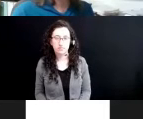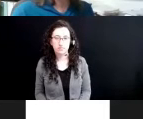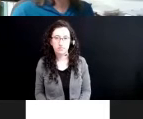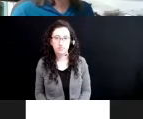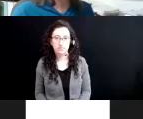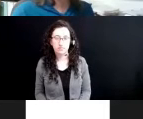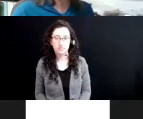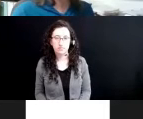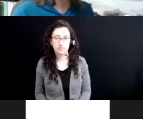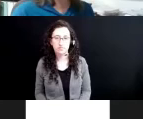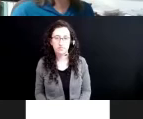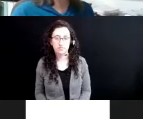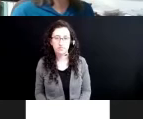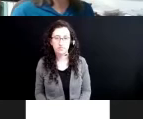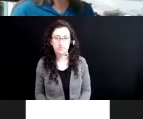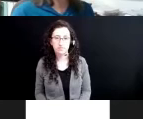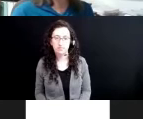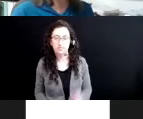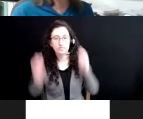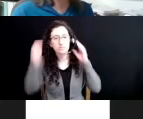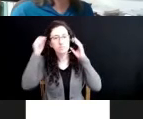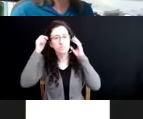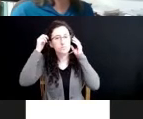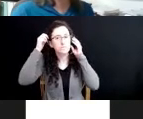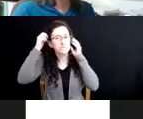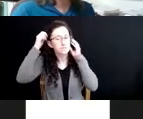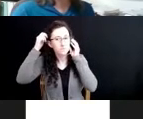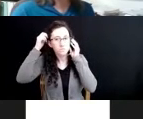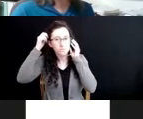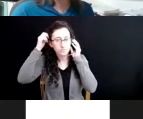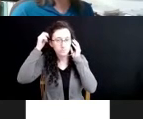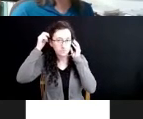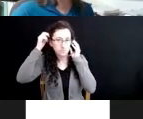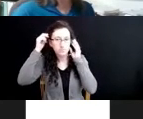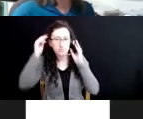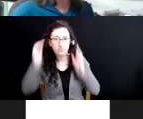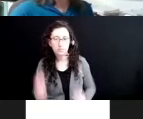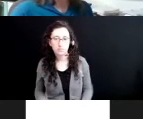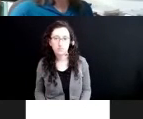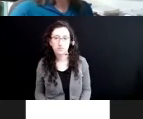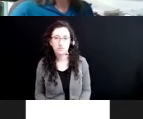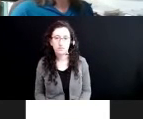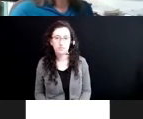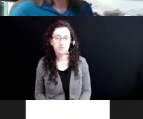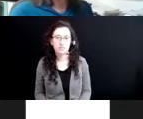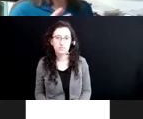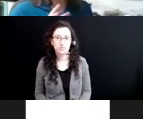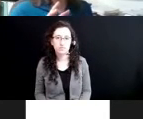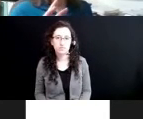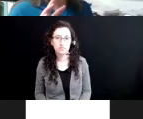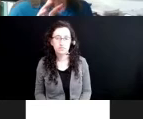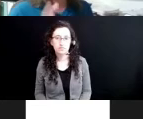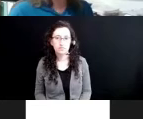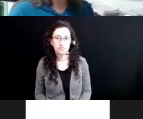on your land, in your space, however small or large, to provide native plants, and often that